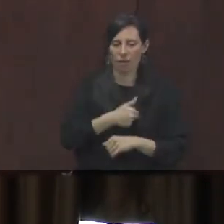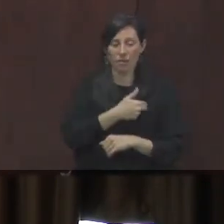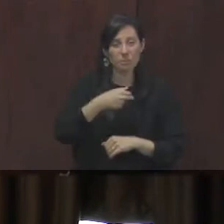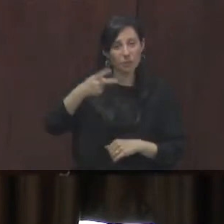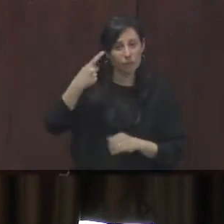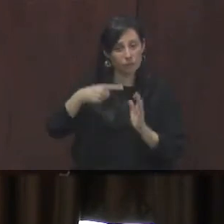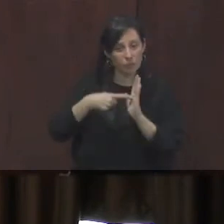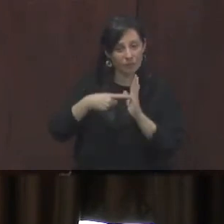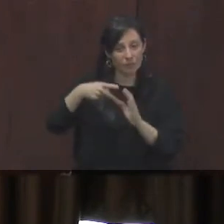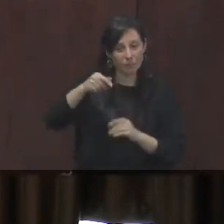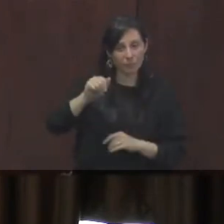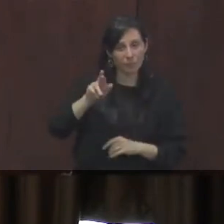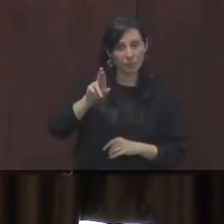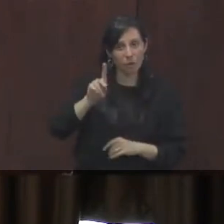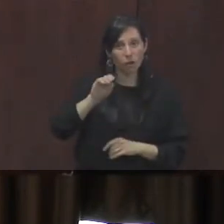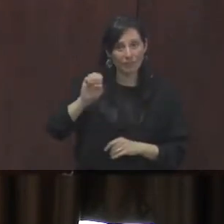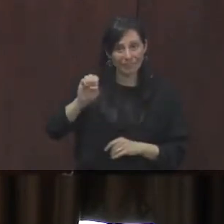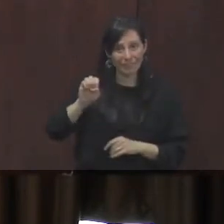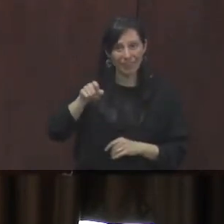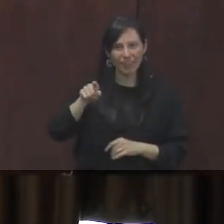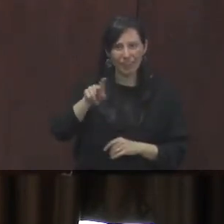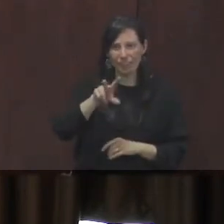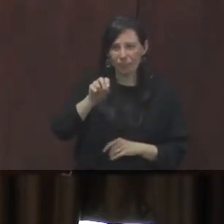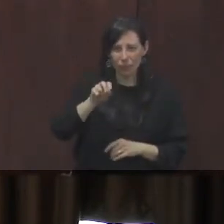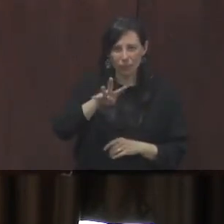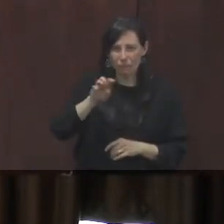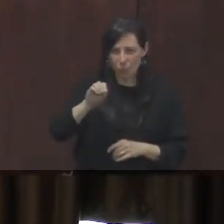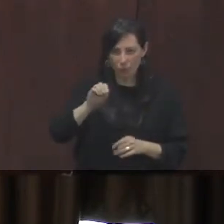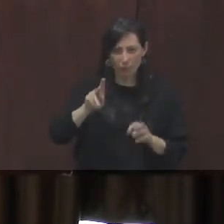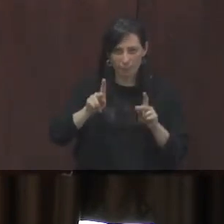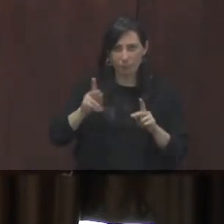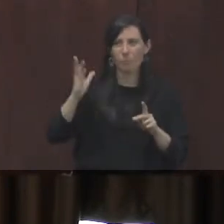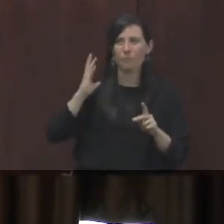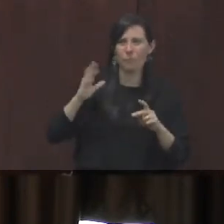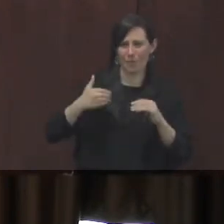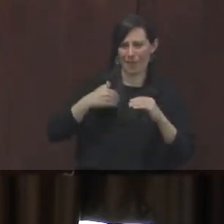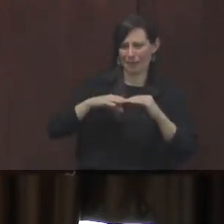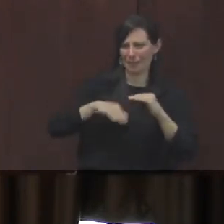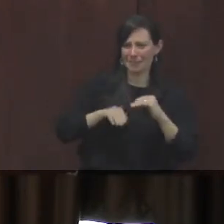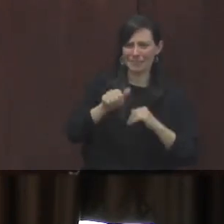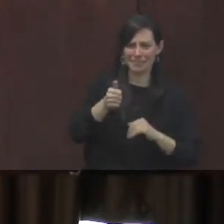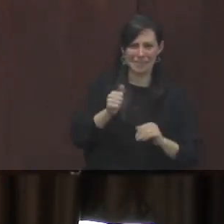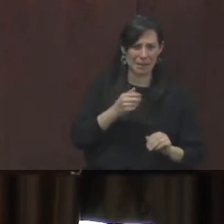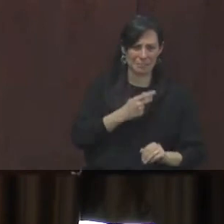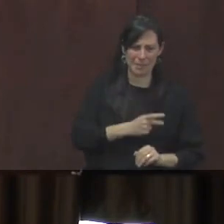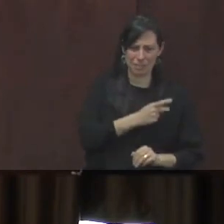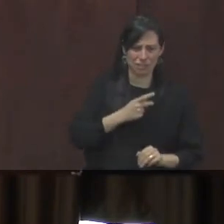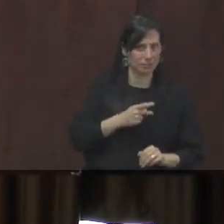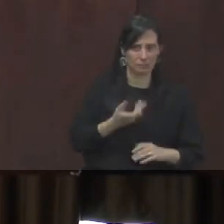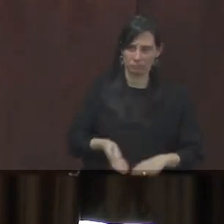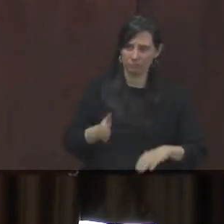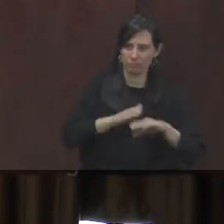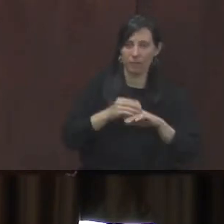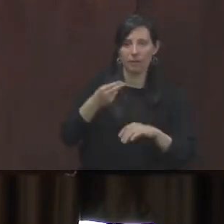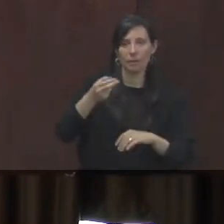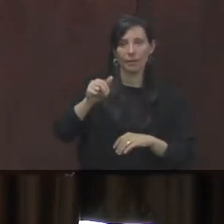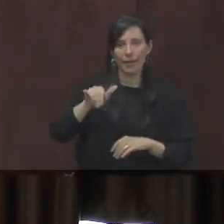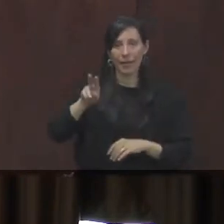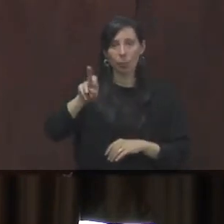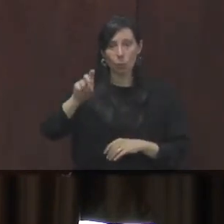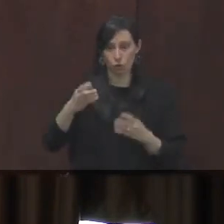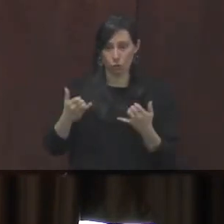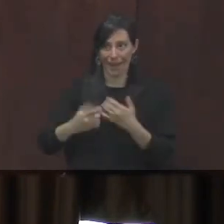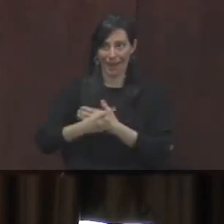an example, it was in the 30 to 40 range. They used to have less than 10 patients. Haywood County was over 25 today,